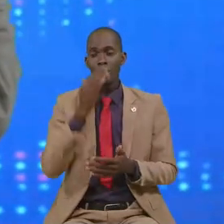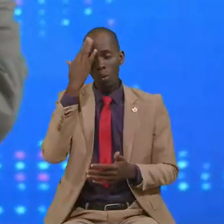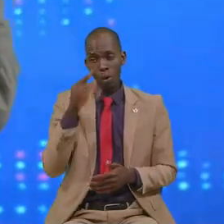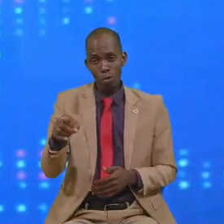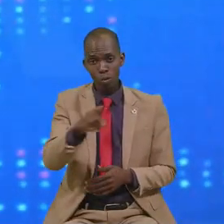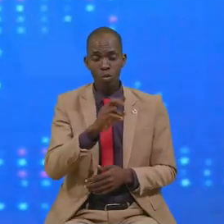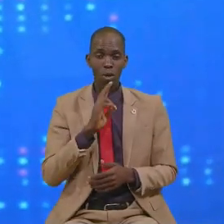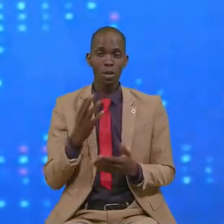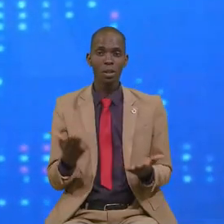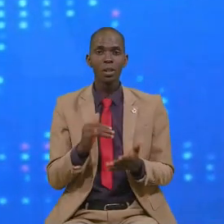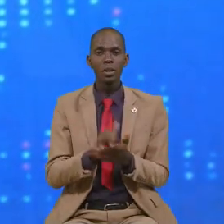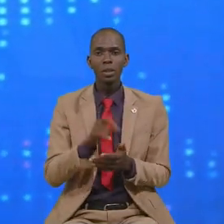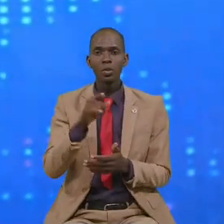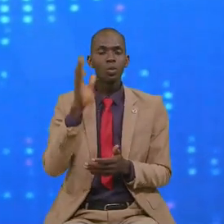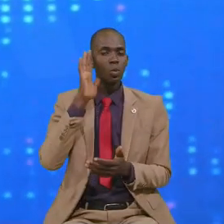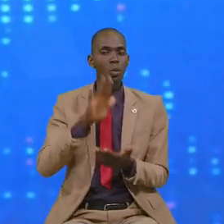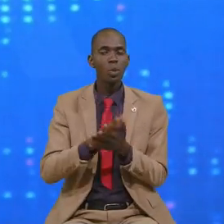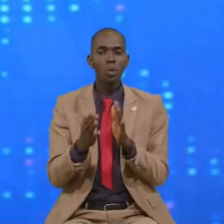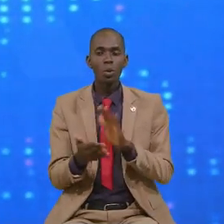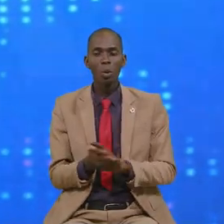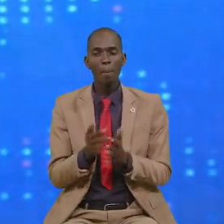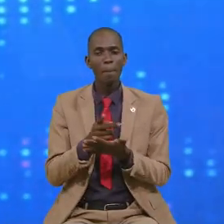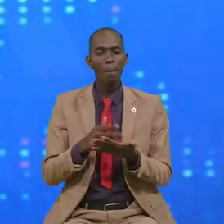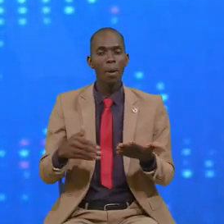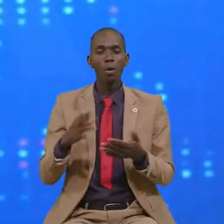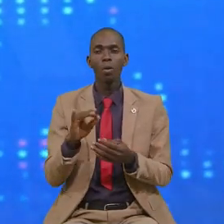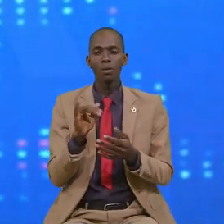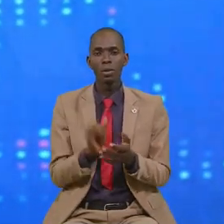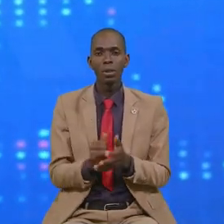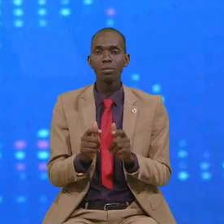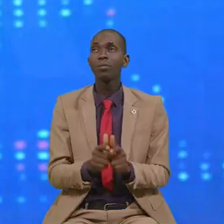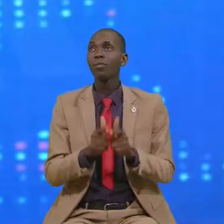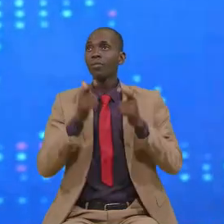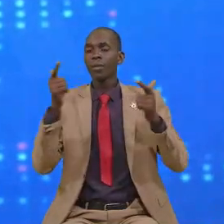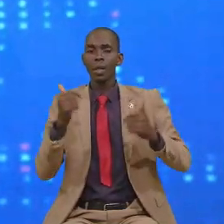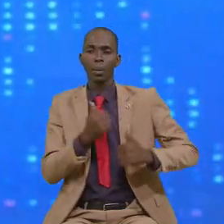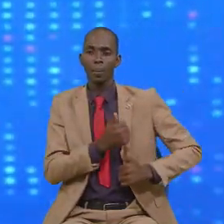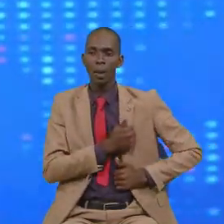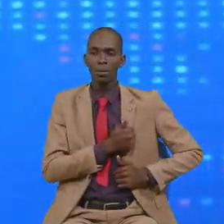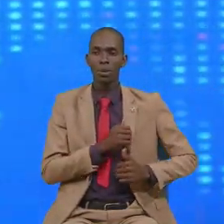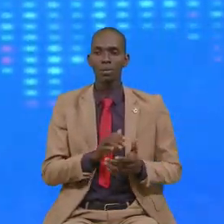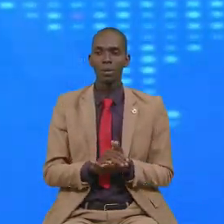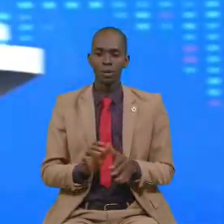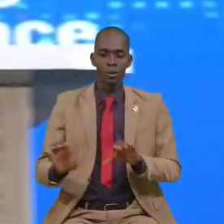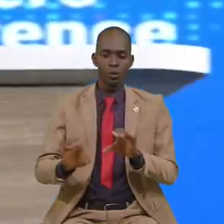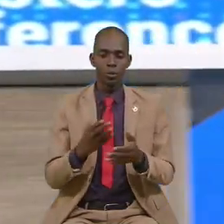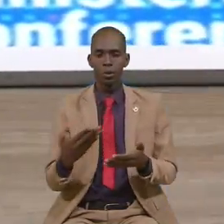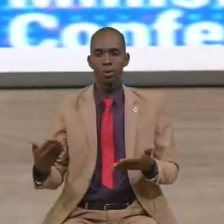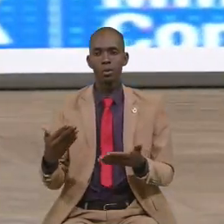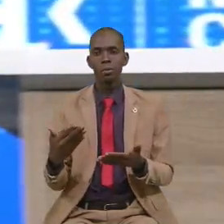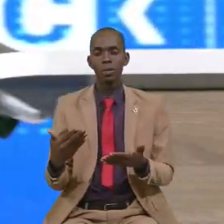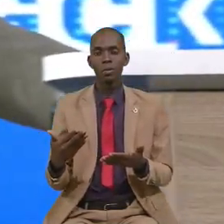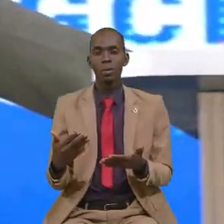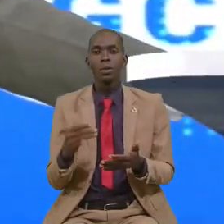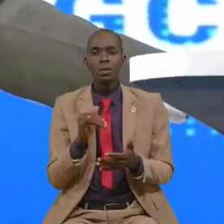you will become part of that exceeding great army, doing something that ought to